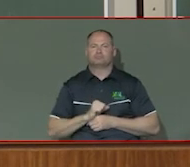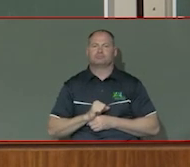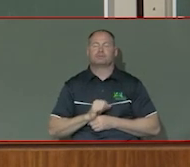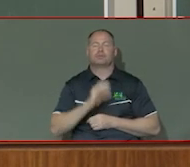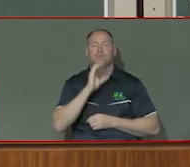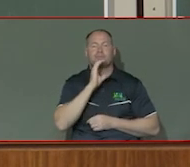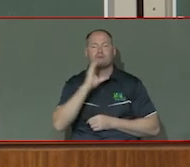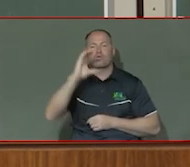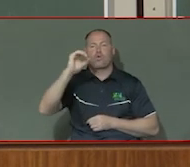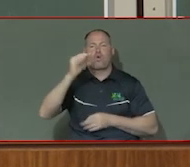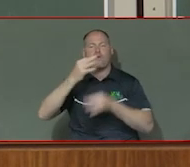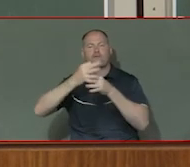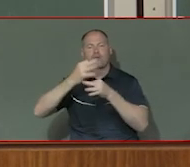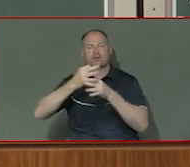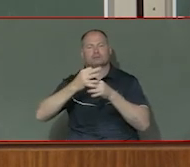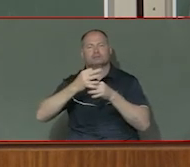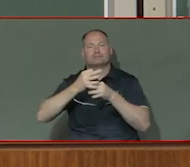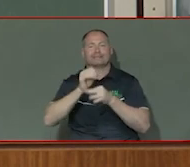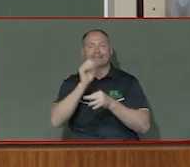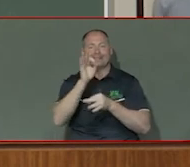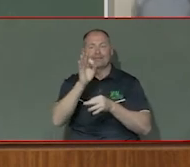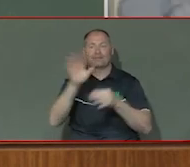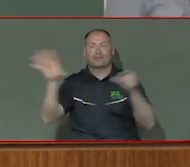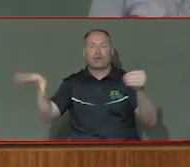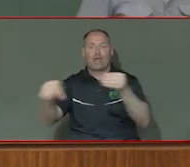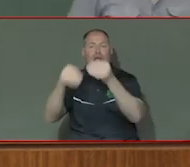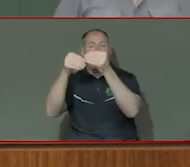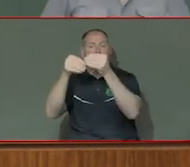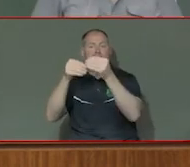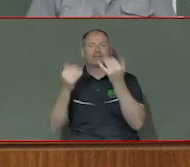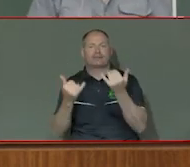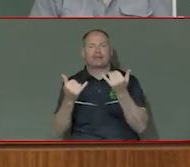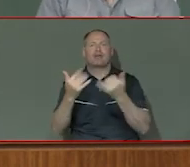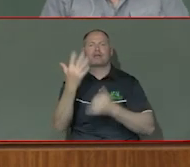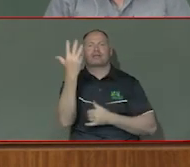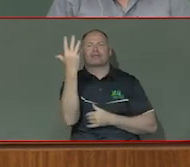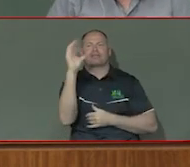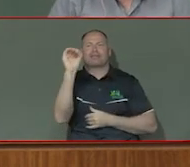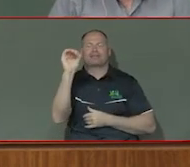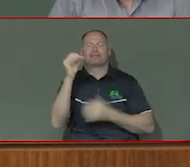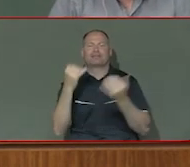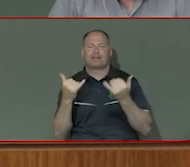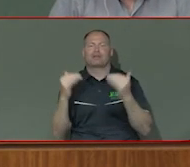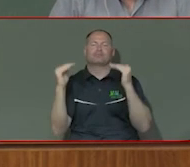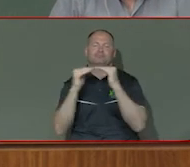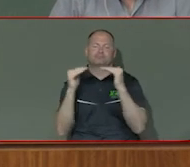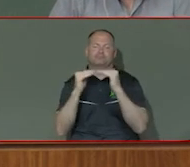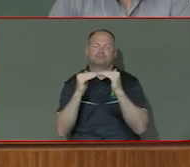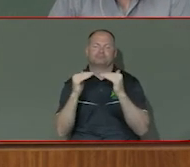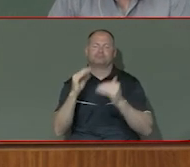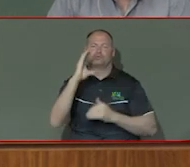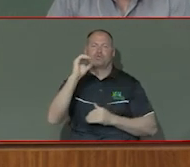co-functions, and if the two angles add up to 90, then the co-functions are equal. Right.